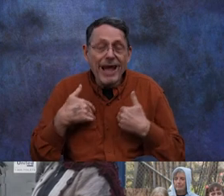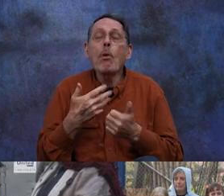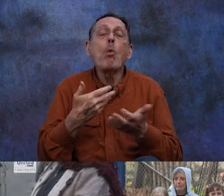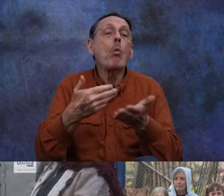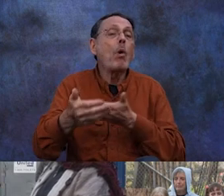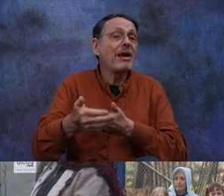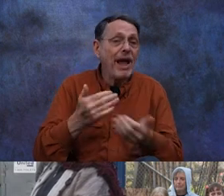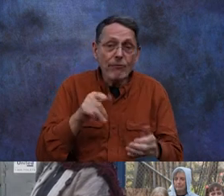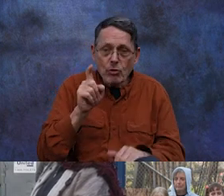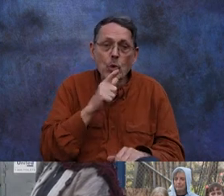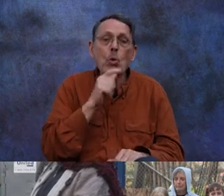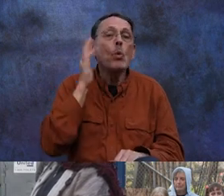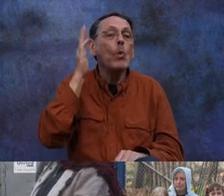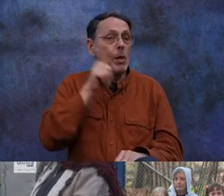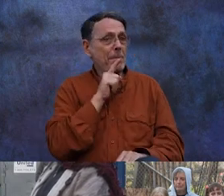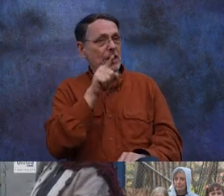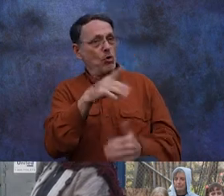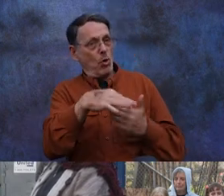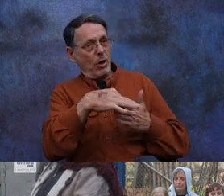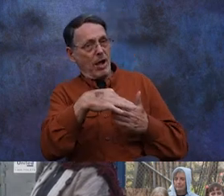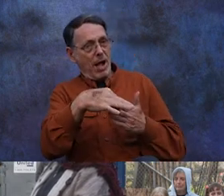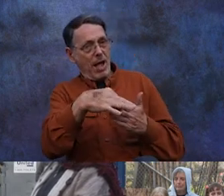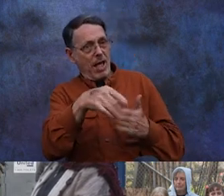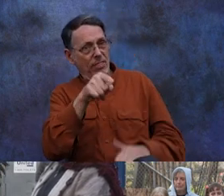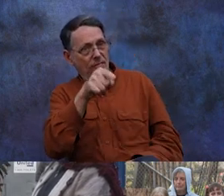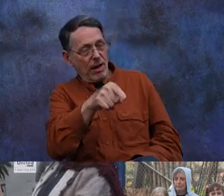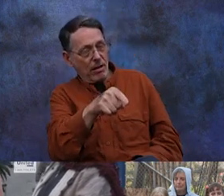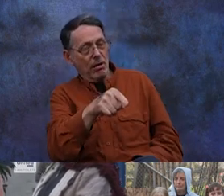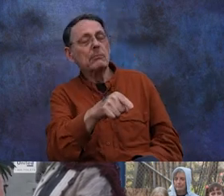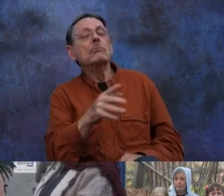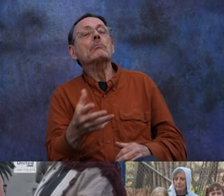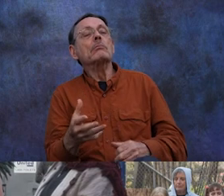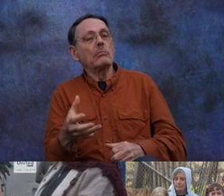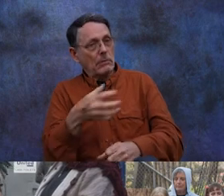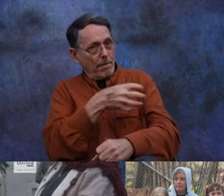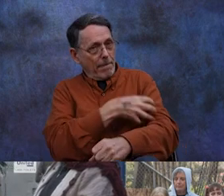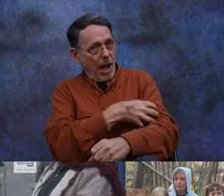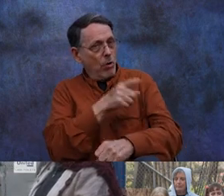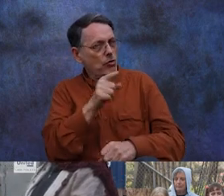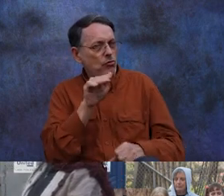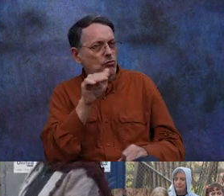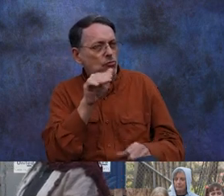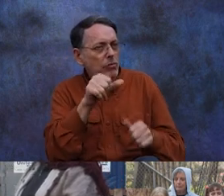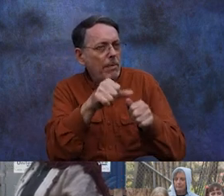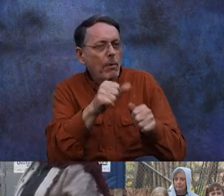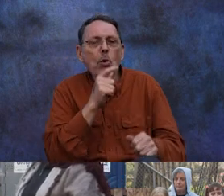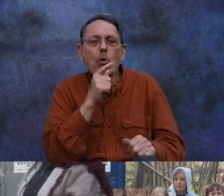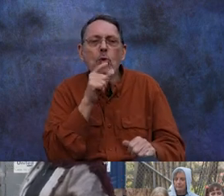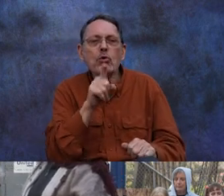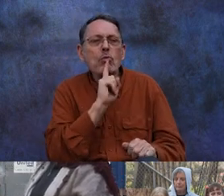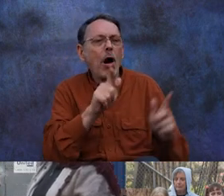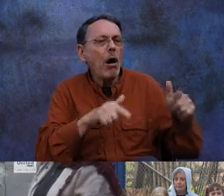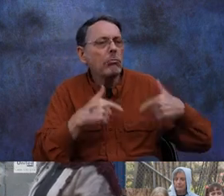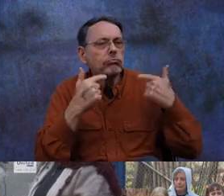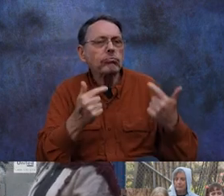whoever you need, who is going to be your guide, your empowerment to remind you of who you've always been, who